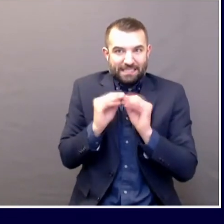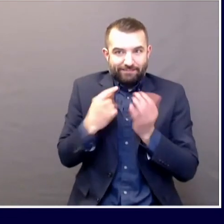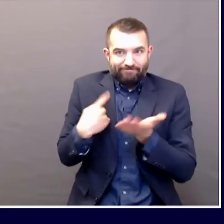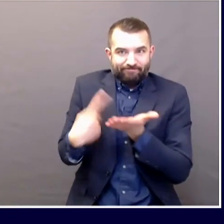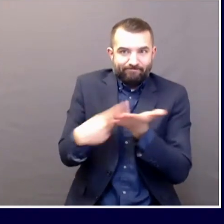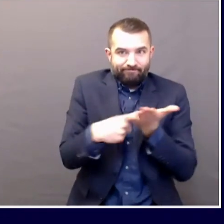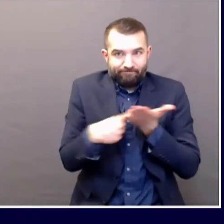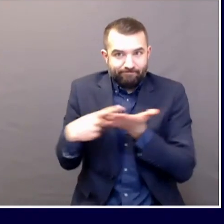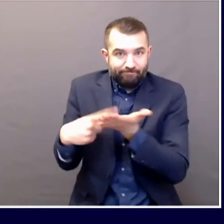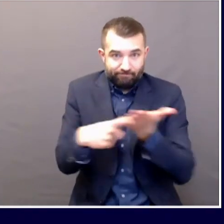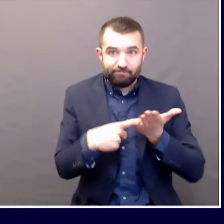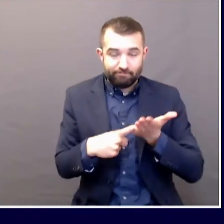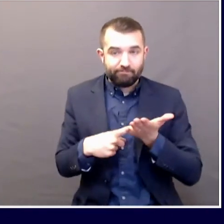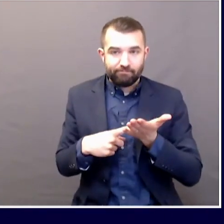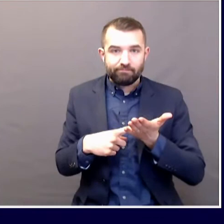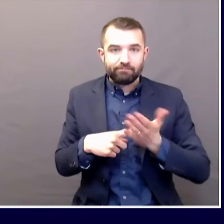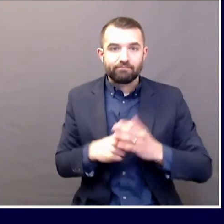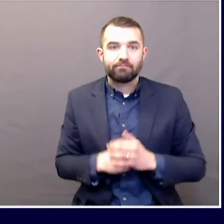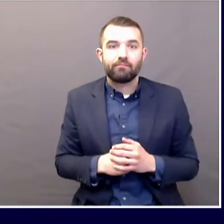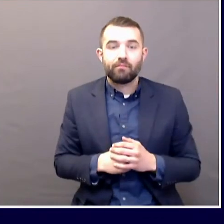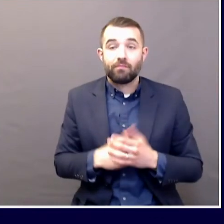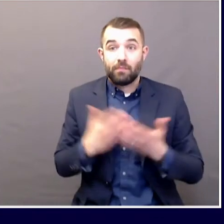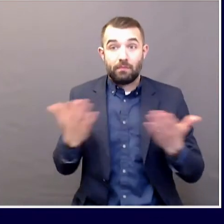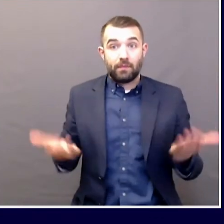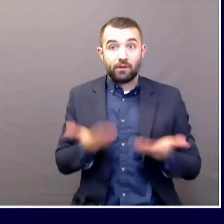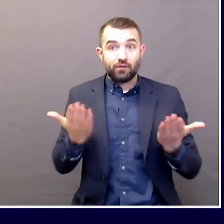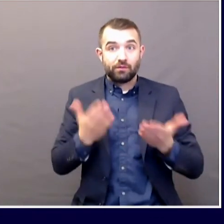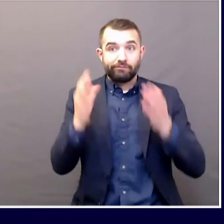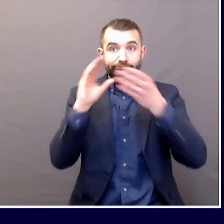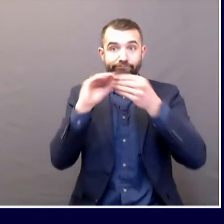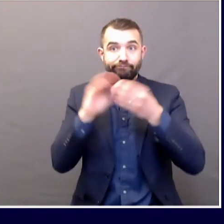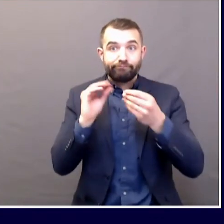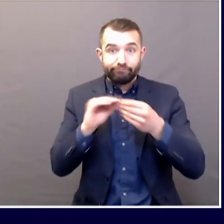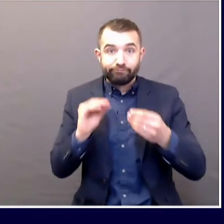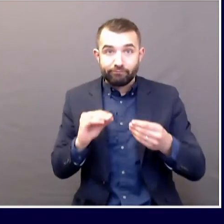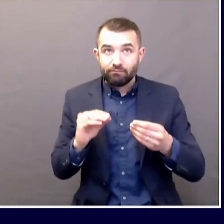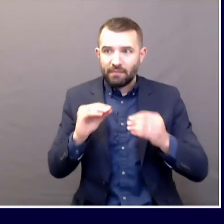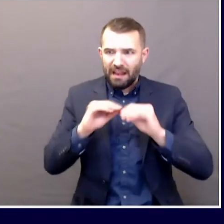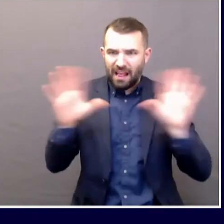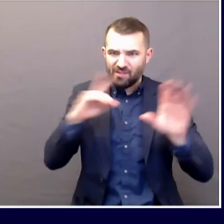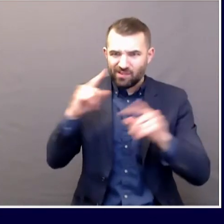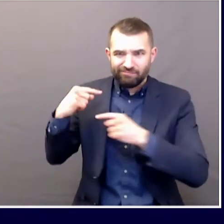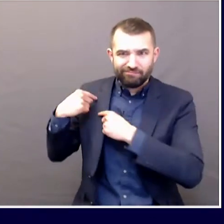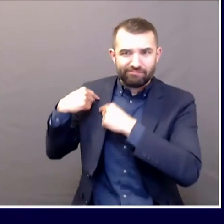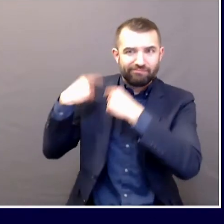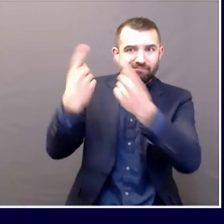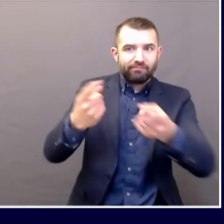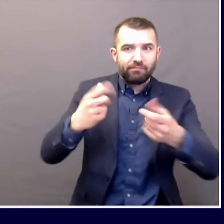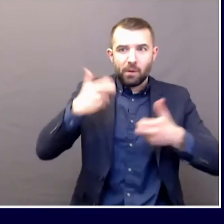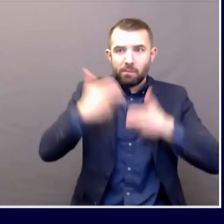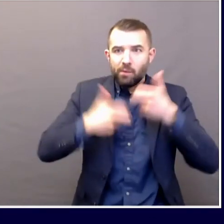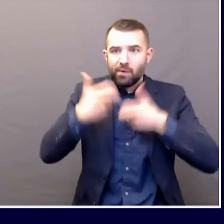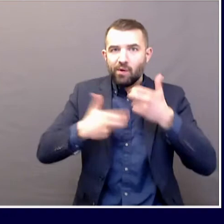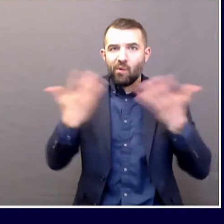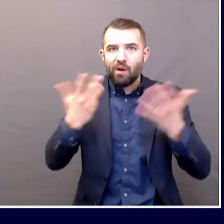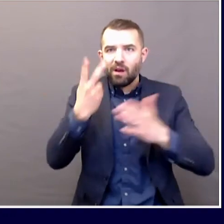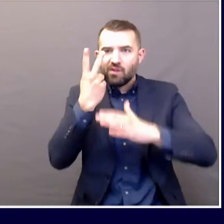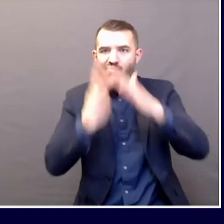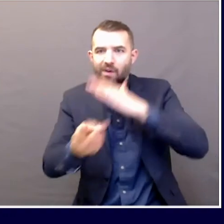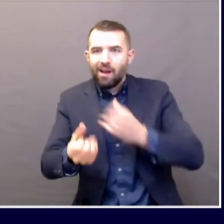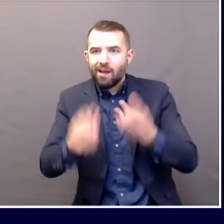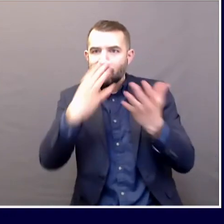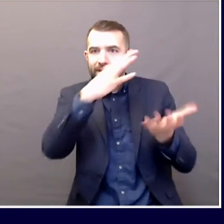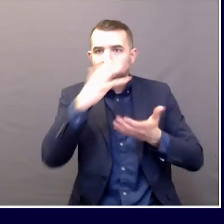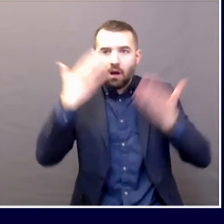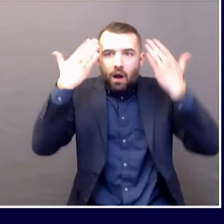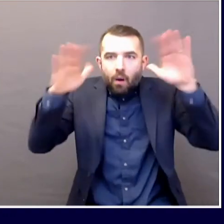the lack of forecasting around the supply, as well as the lack of supply, have been the impediments to thinking